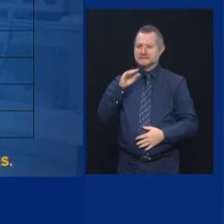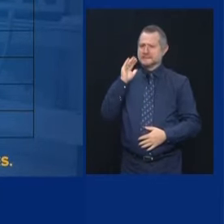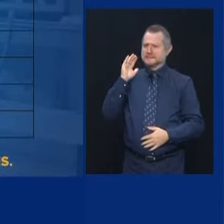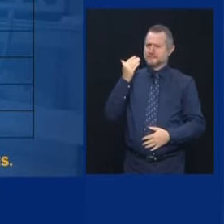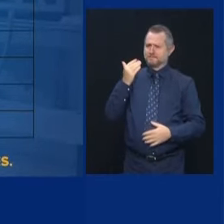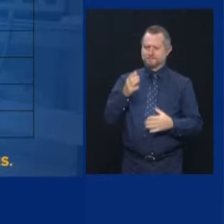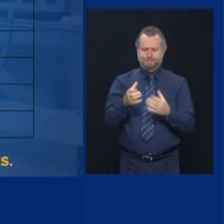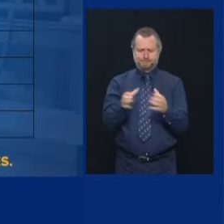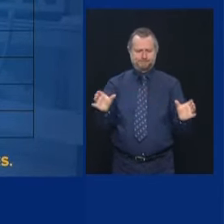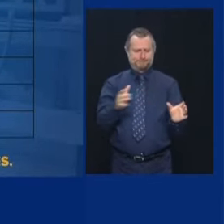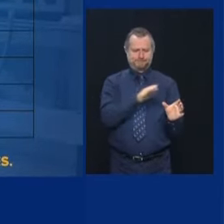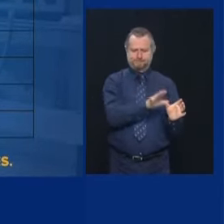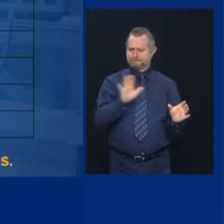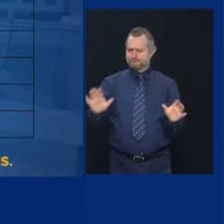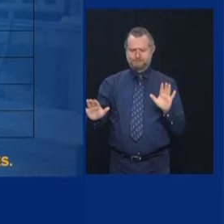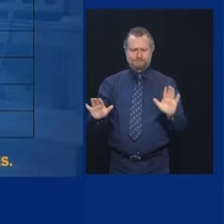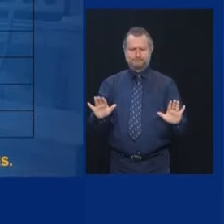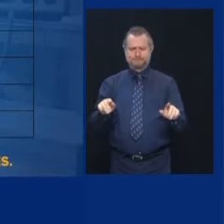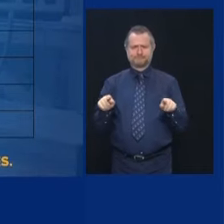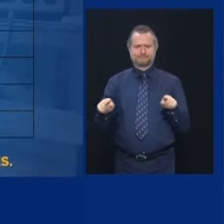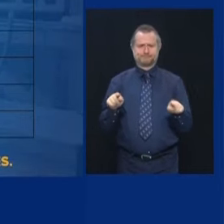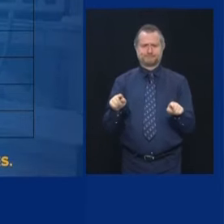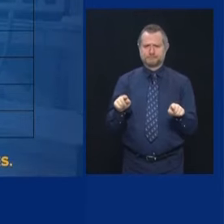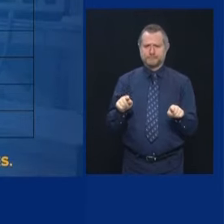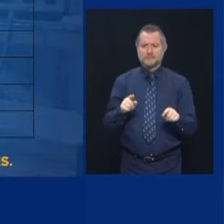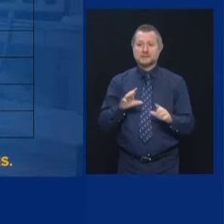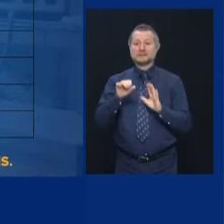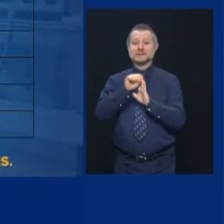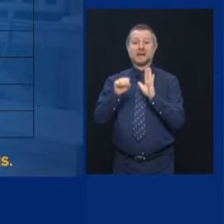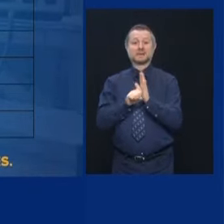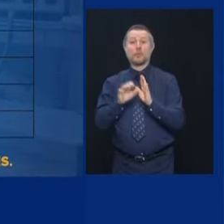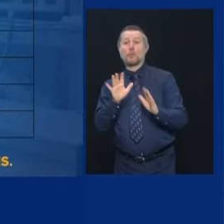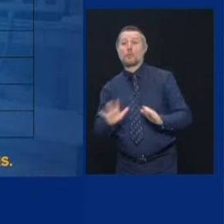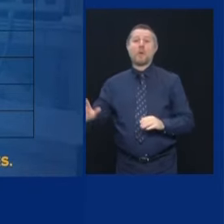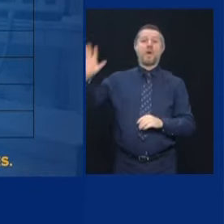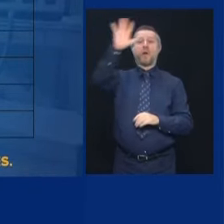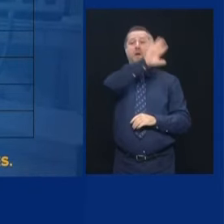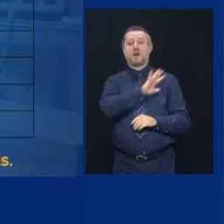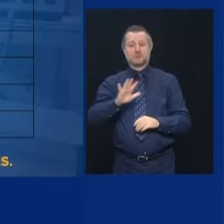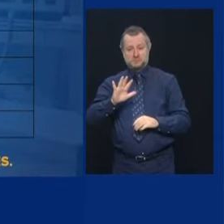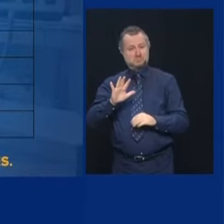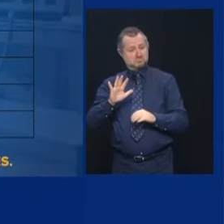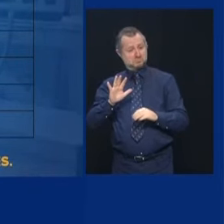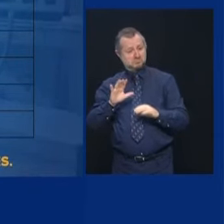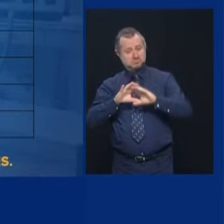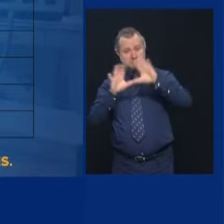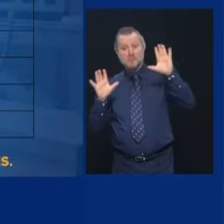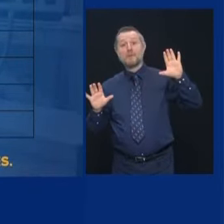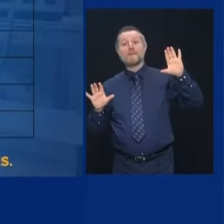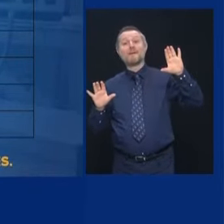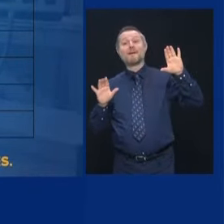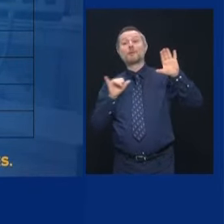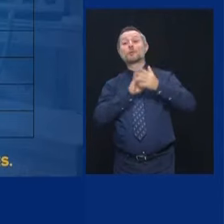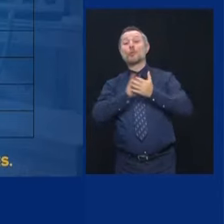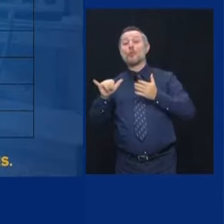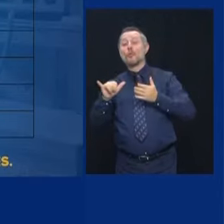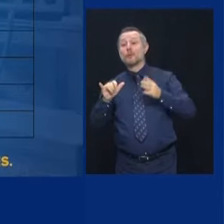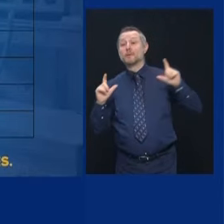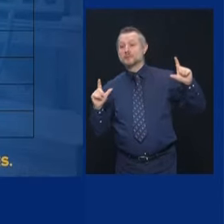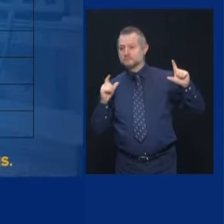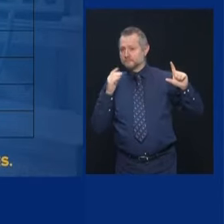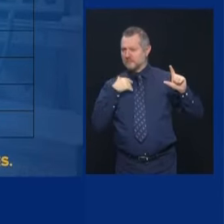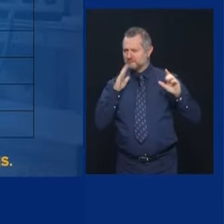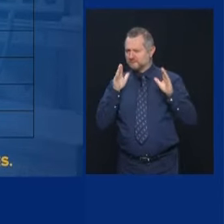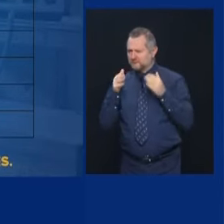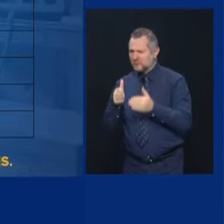little different than the past. We're looking at the statewide numbers, and we are hyper-focused on what we call